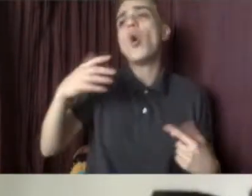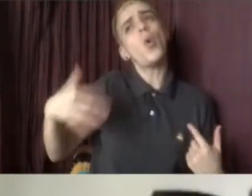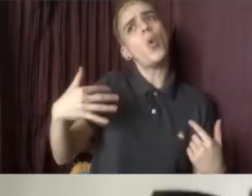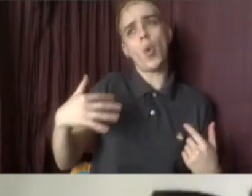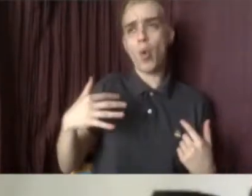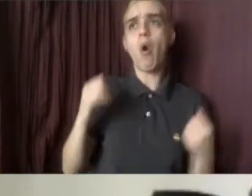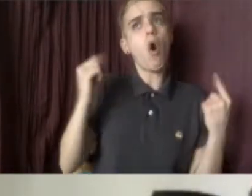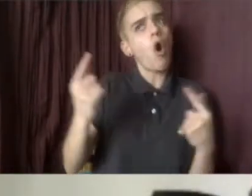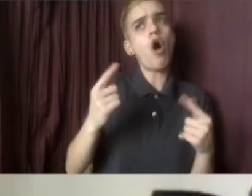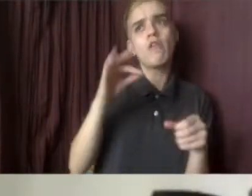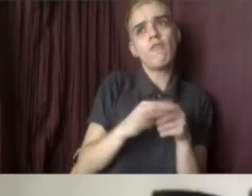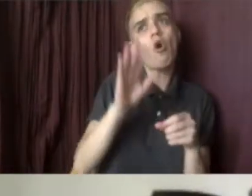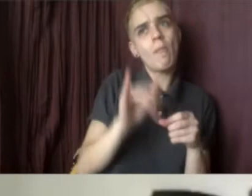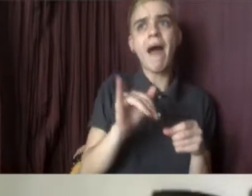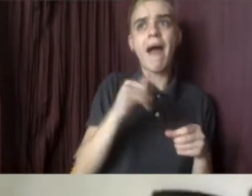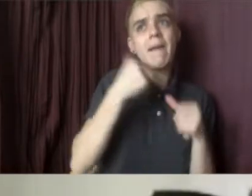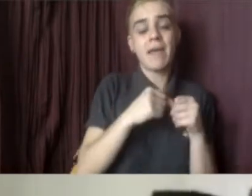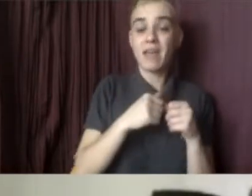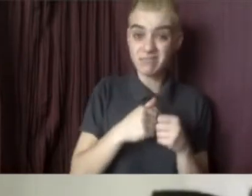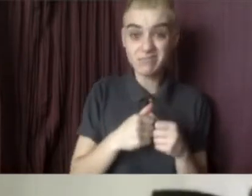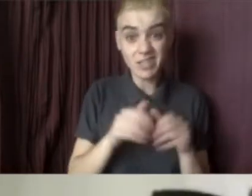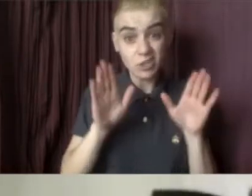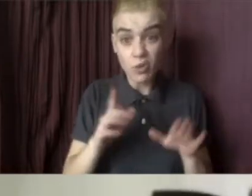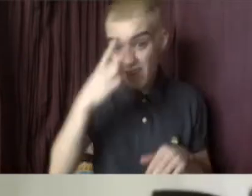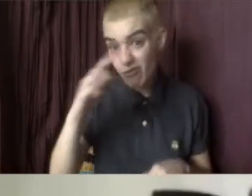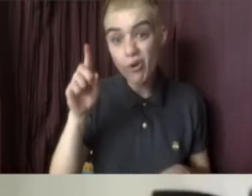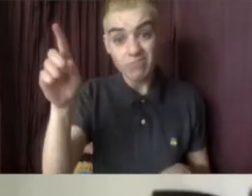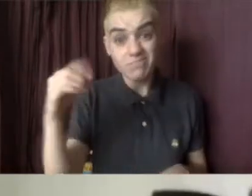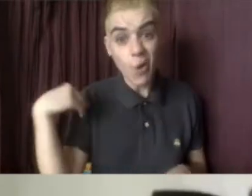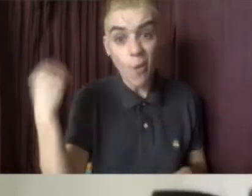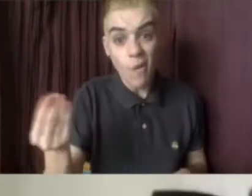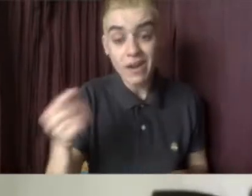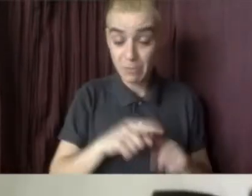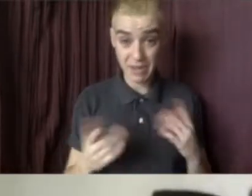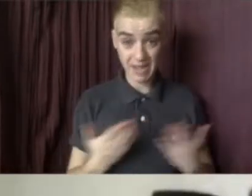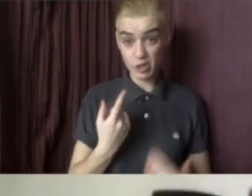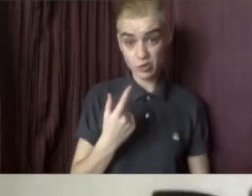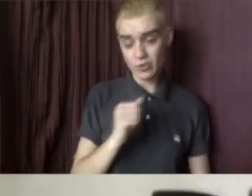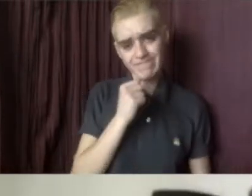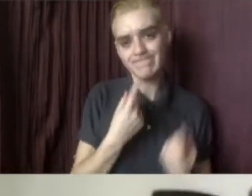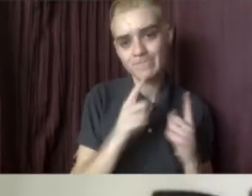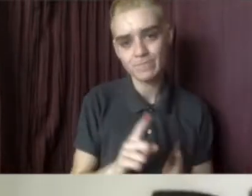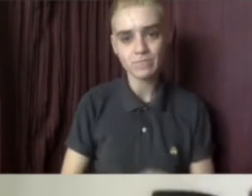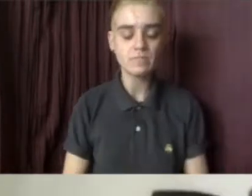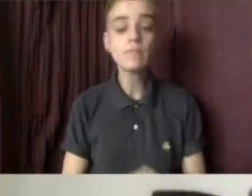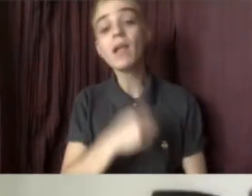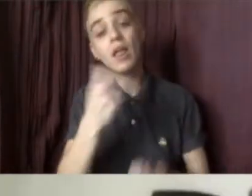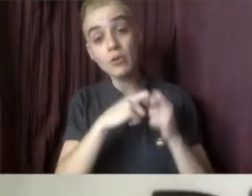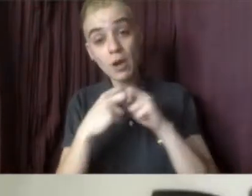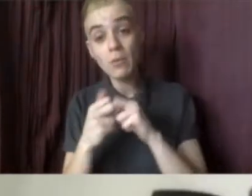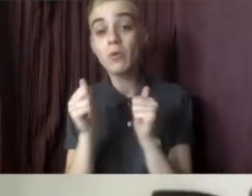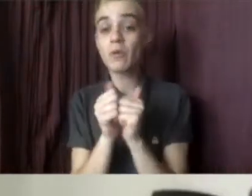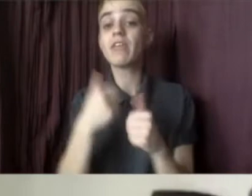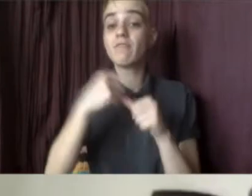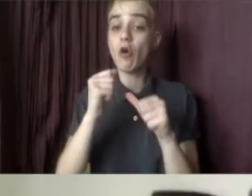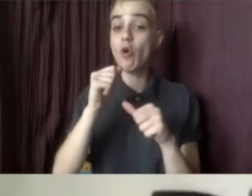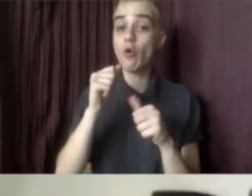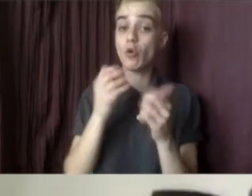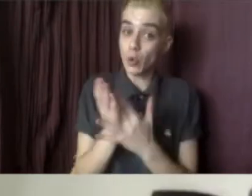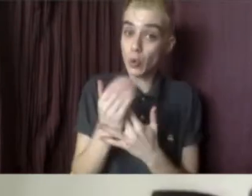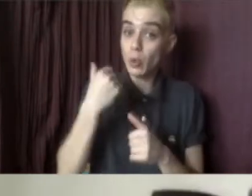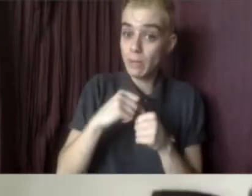in. So if you have no dexterity, and I'm holding up my hand for those of you who can't see, and hold a pen like I'm holding,